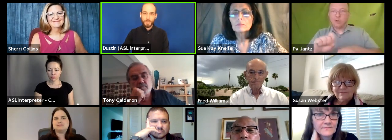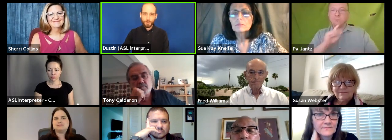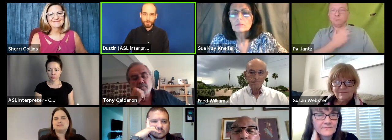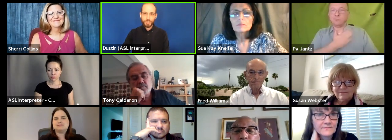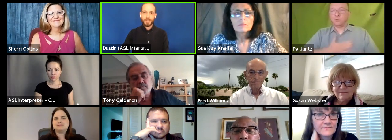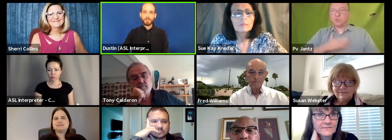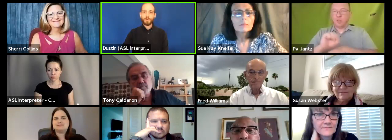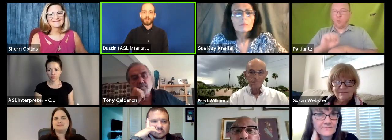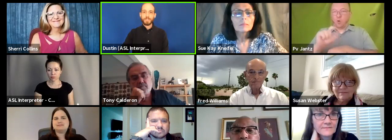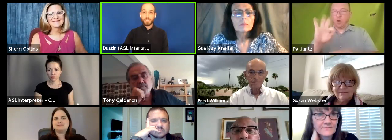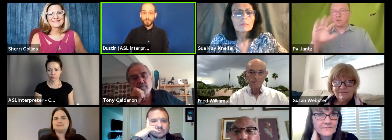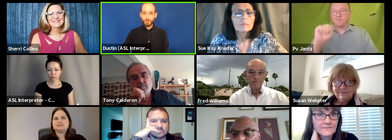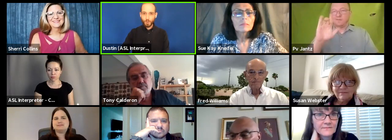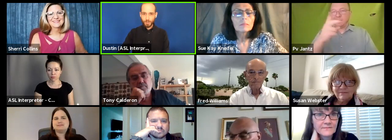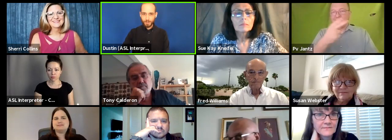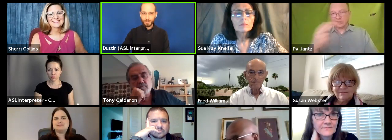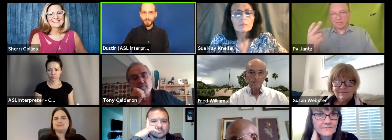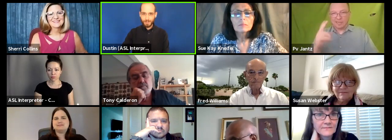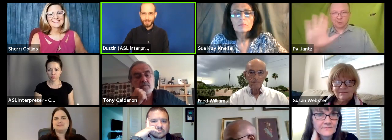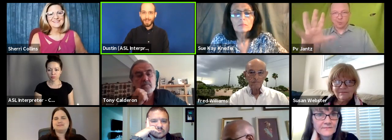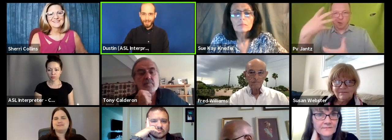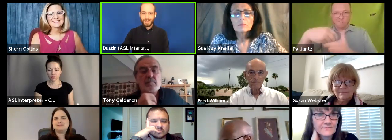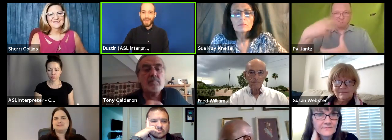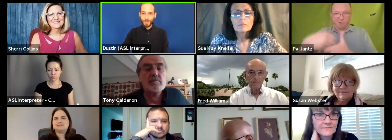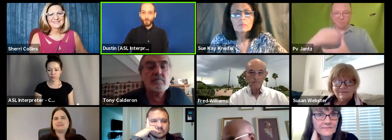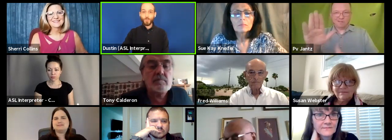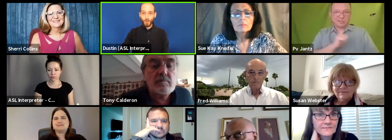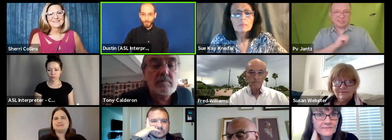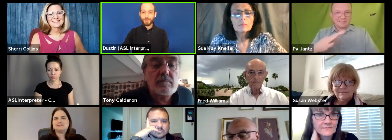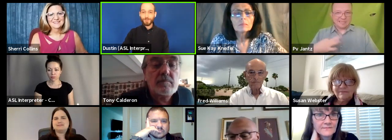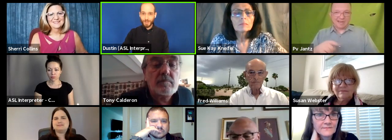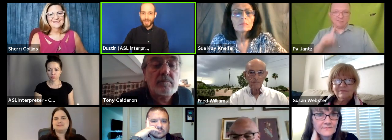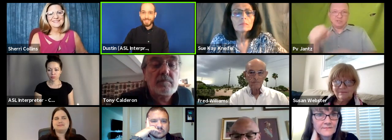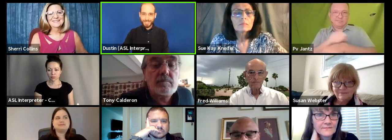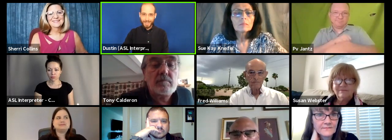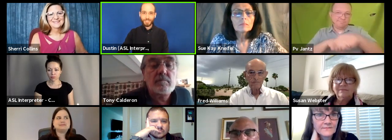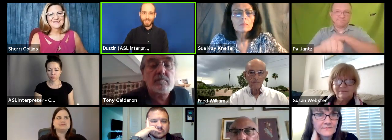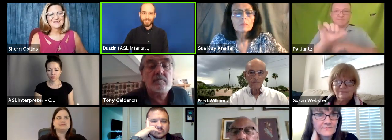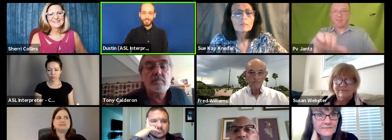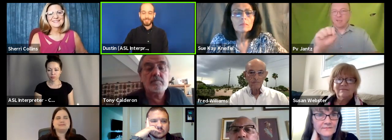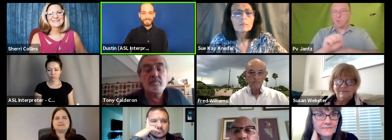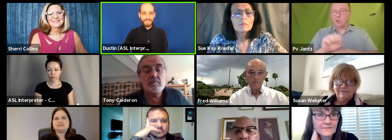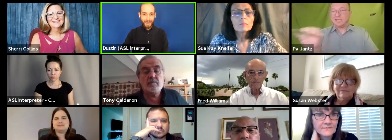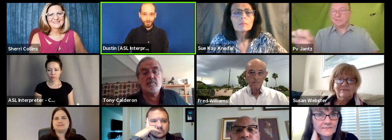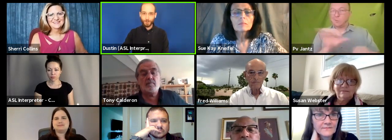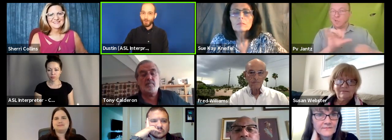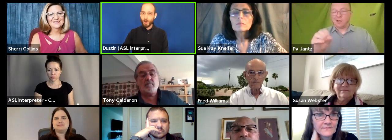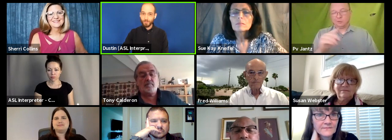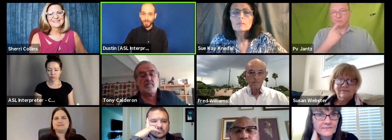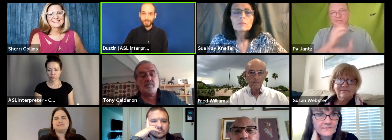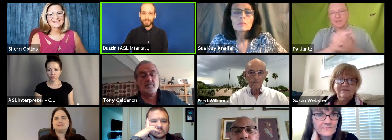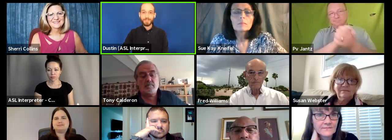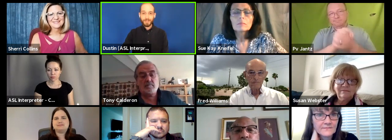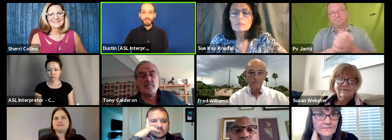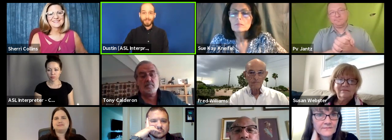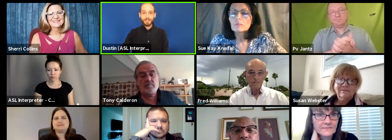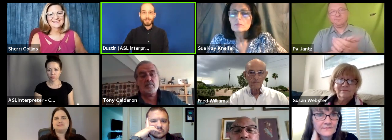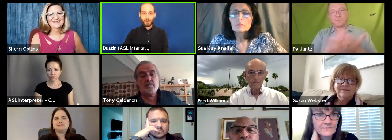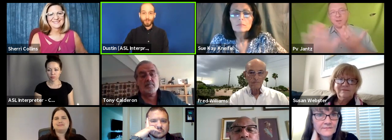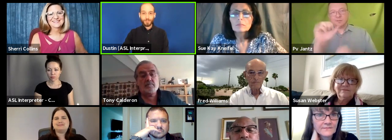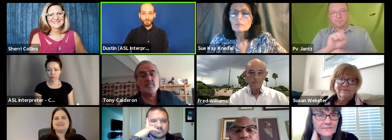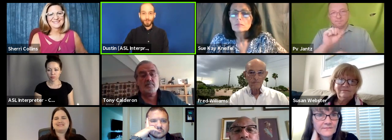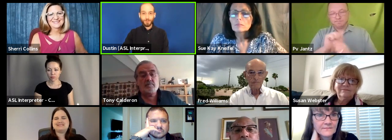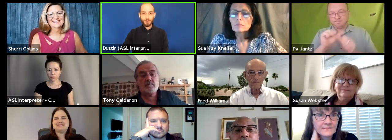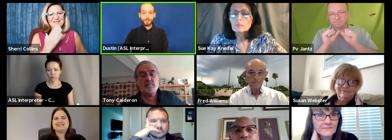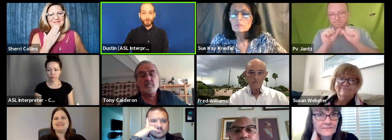We really appreciate your continued work and your work with ACDHH, staff, your involvement.